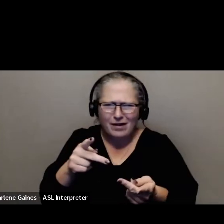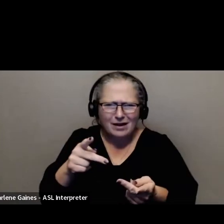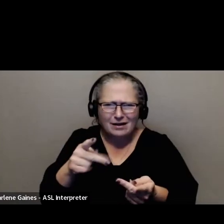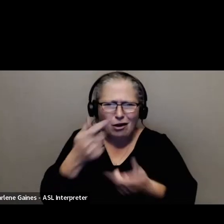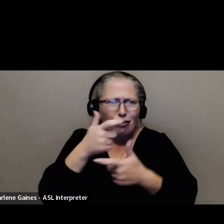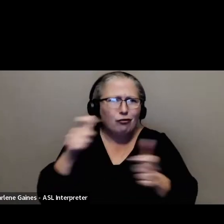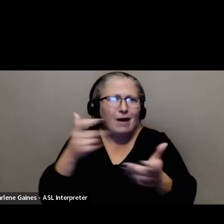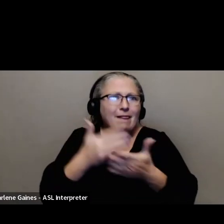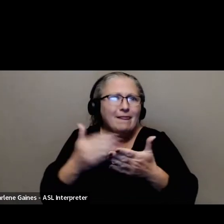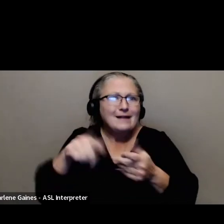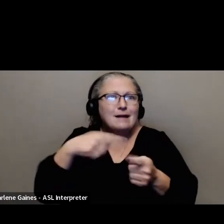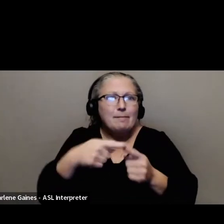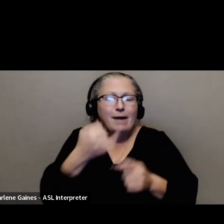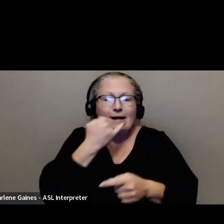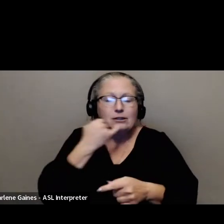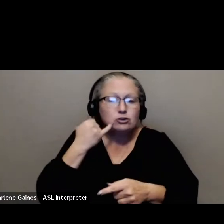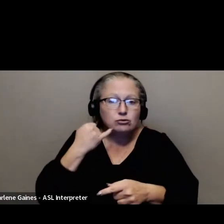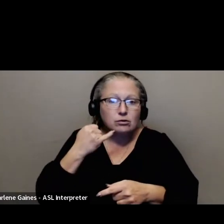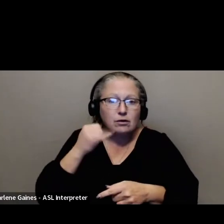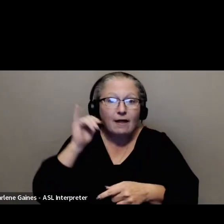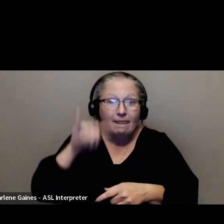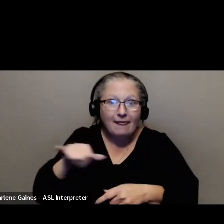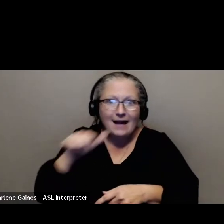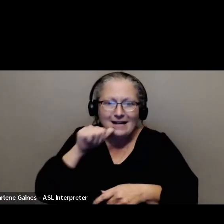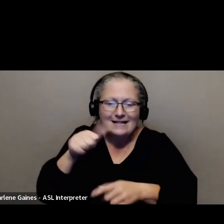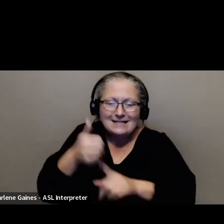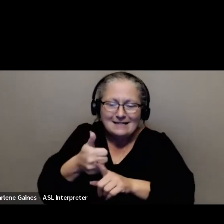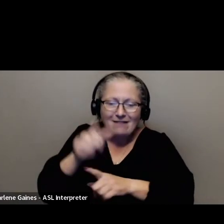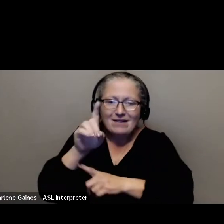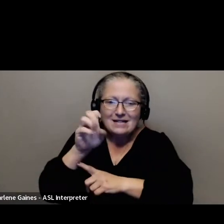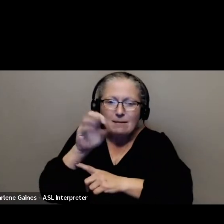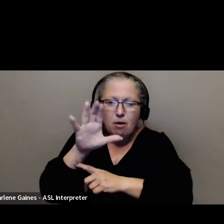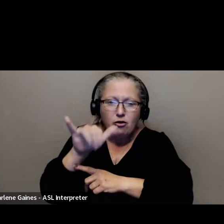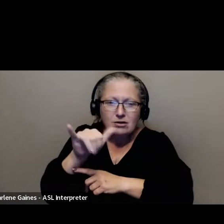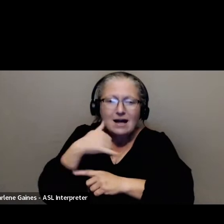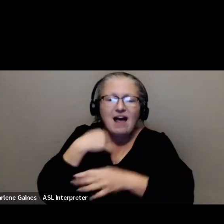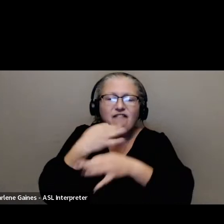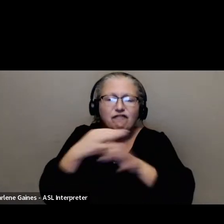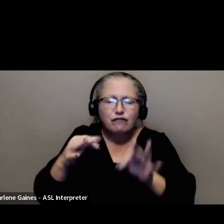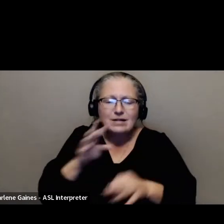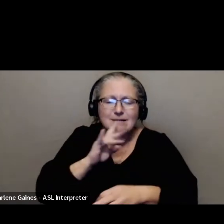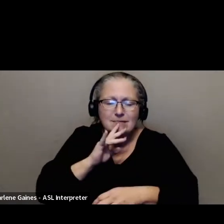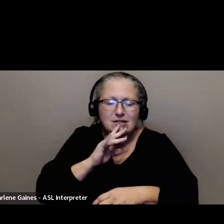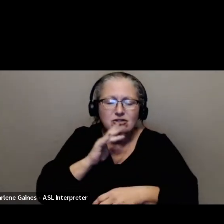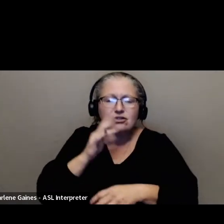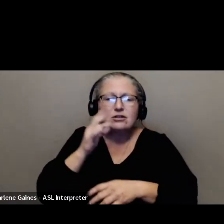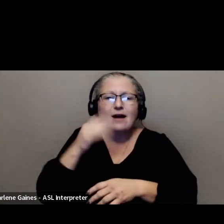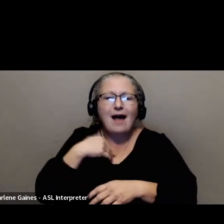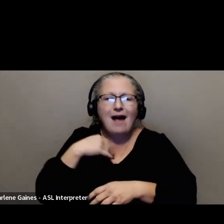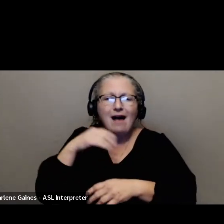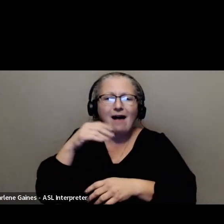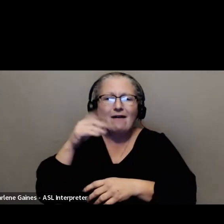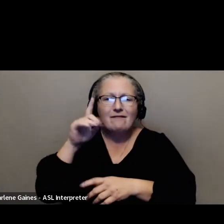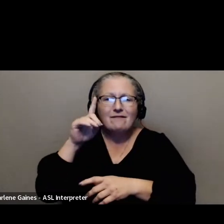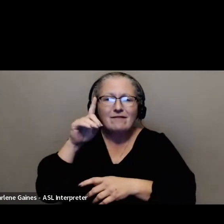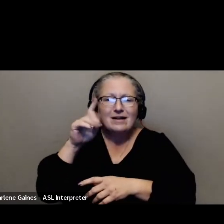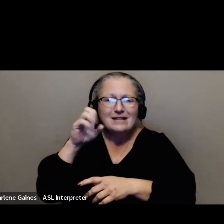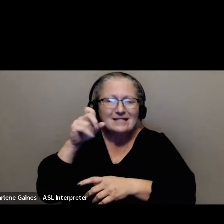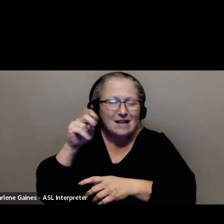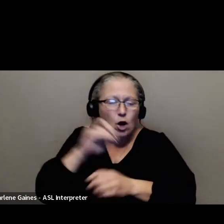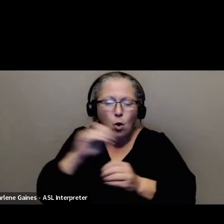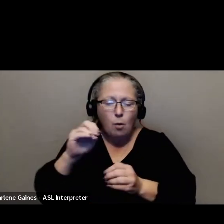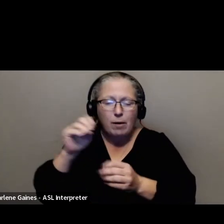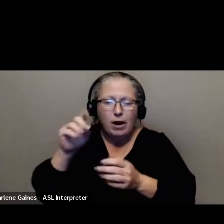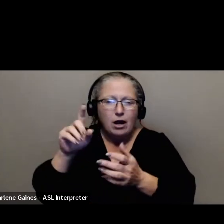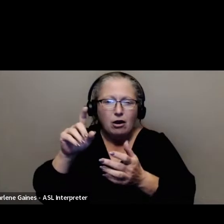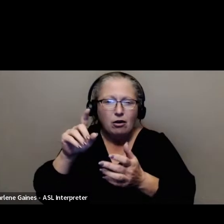great things about Israel is that it's a democracy. There's free speech there. There's dissent. And nobody is more critical of